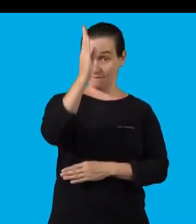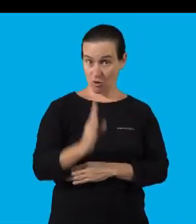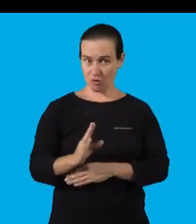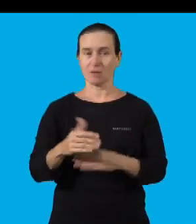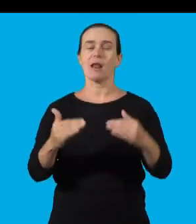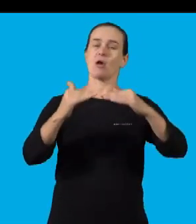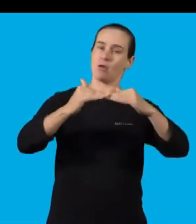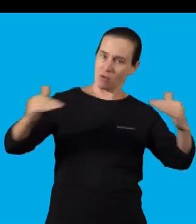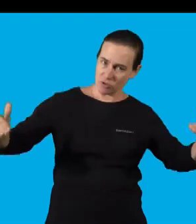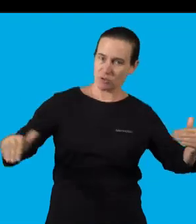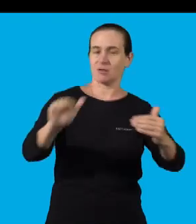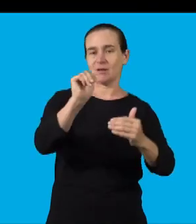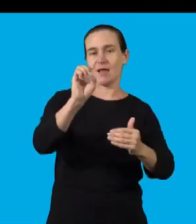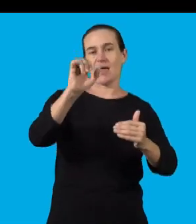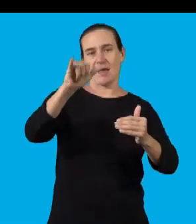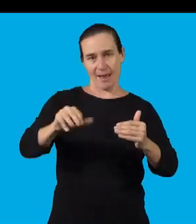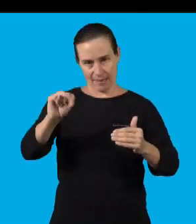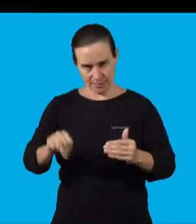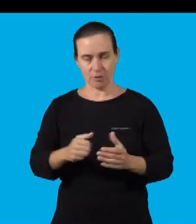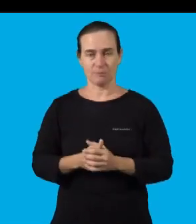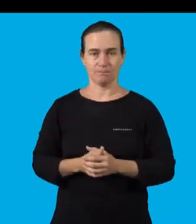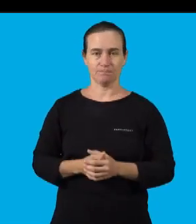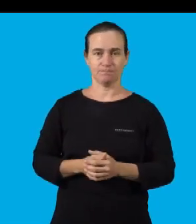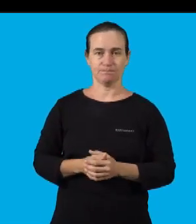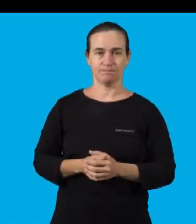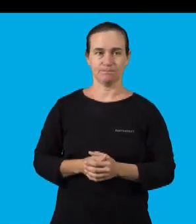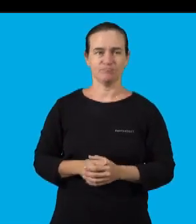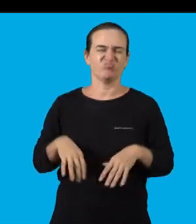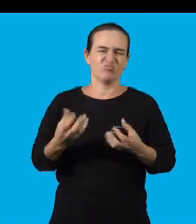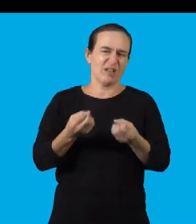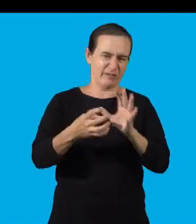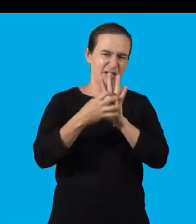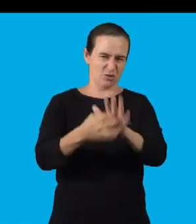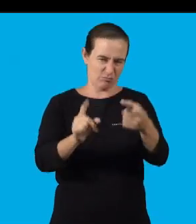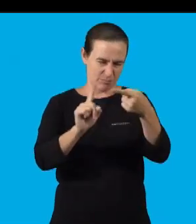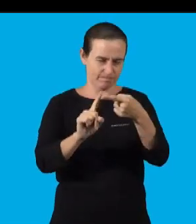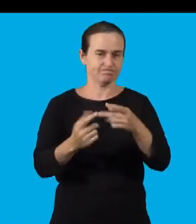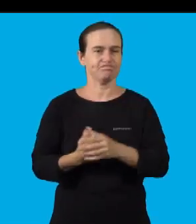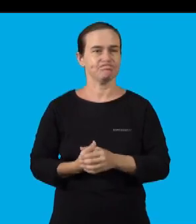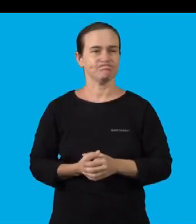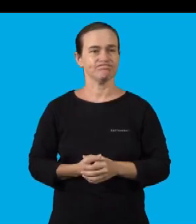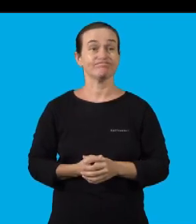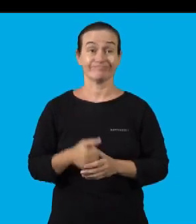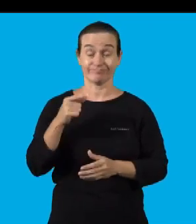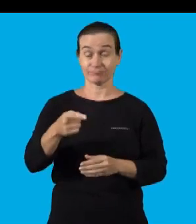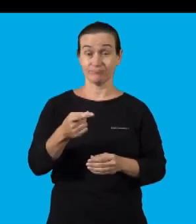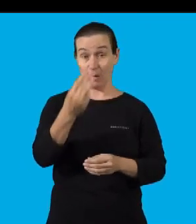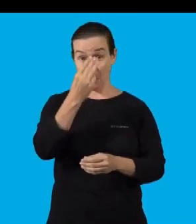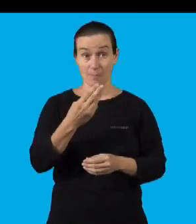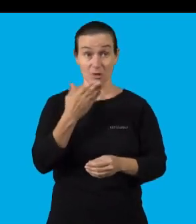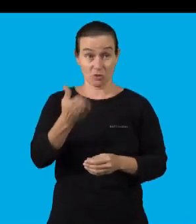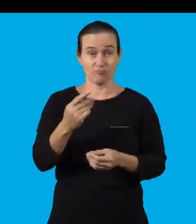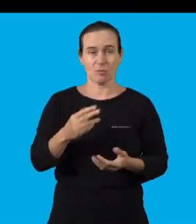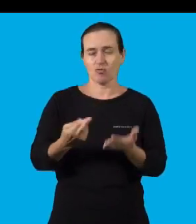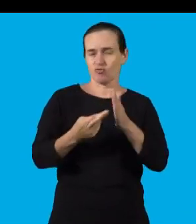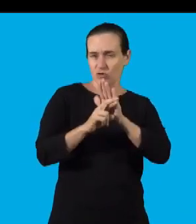and horizontal asymptotes. So let's look at an example there. It says there, the diagram below